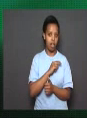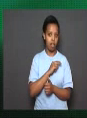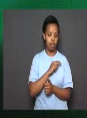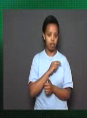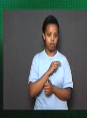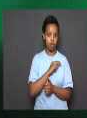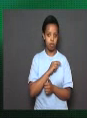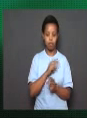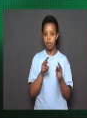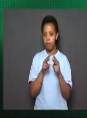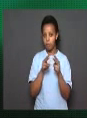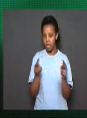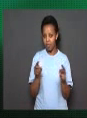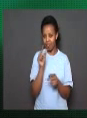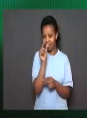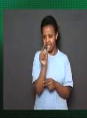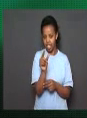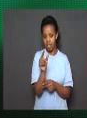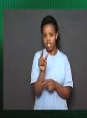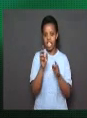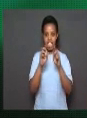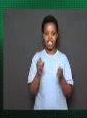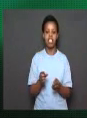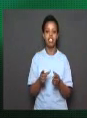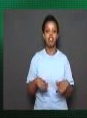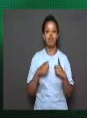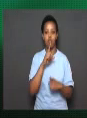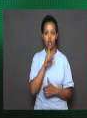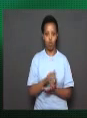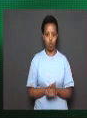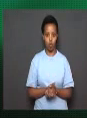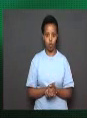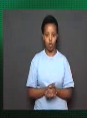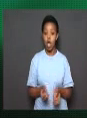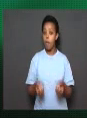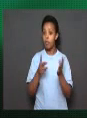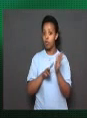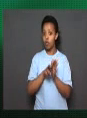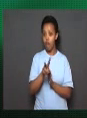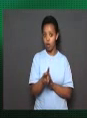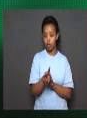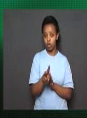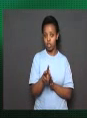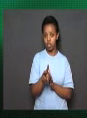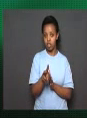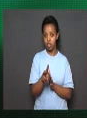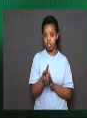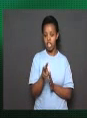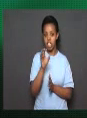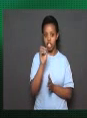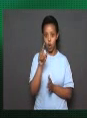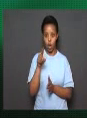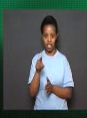is their extremely small size. Most viruses are between